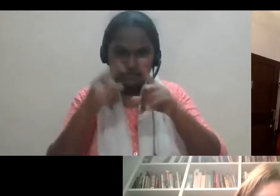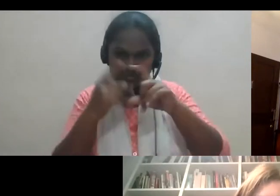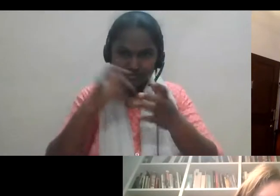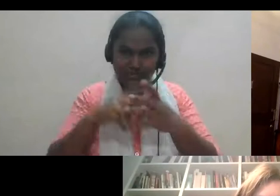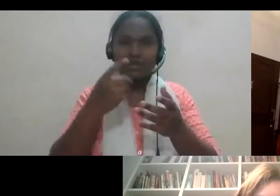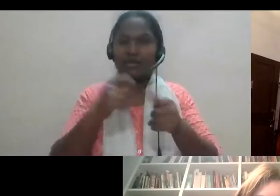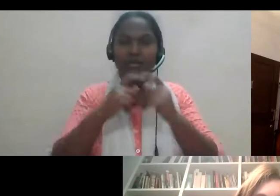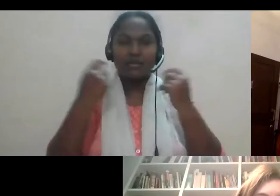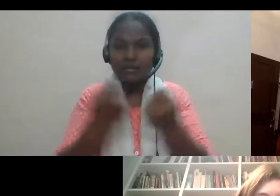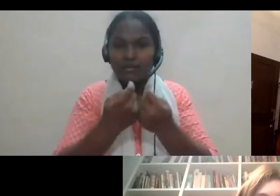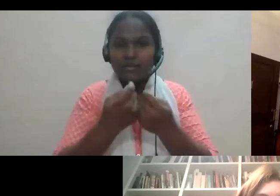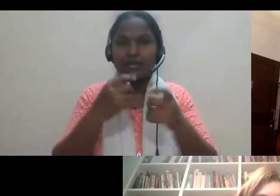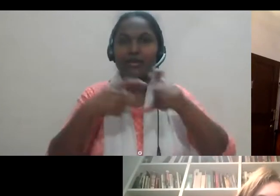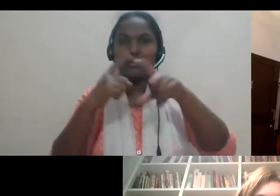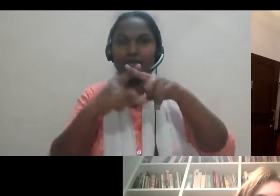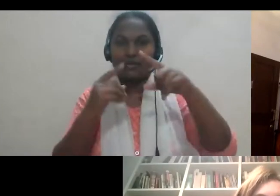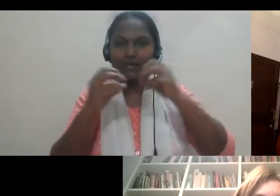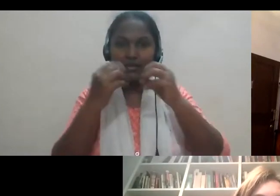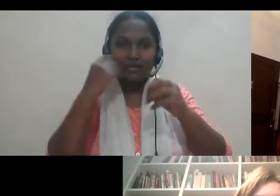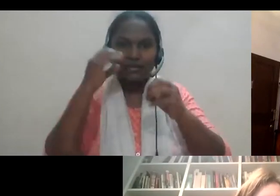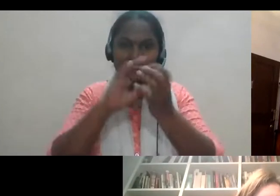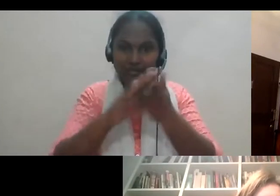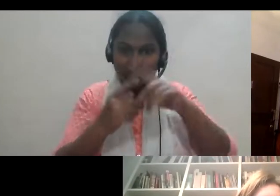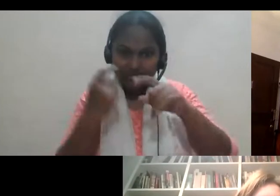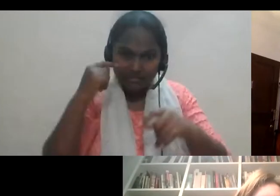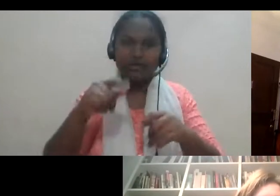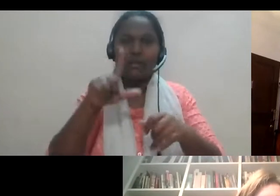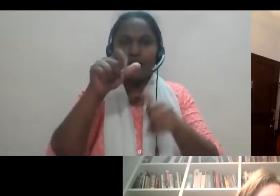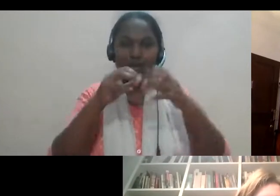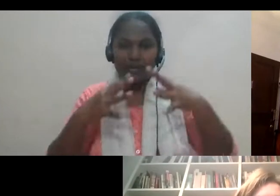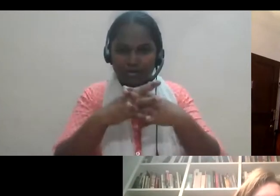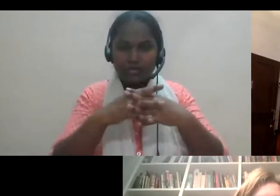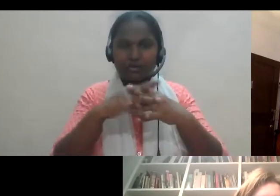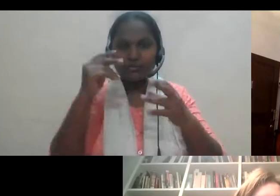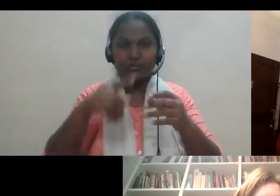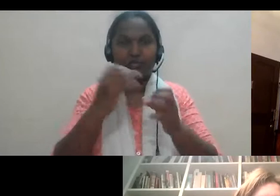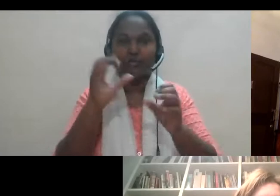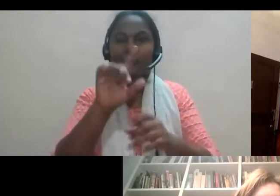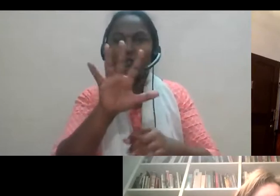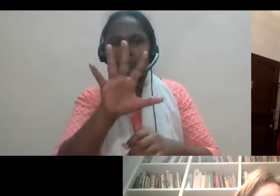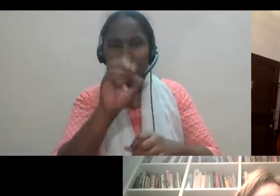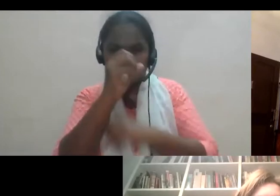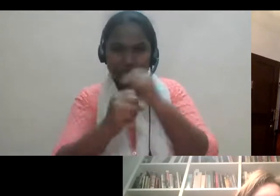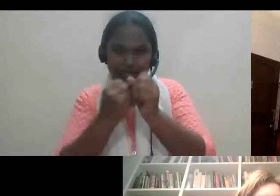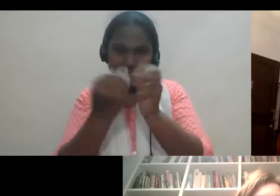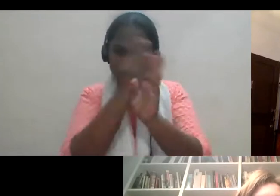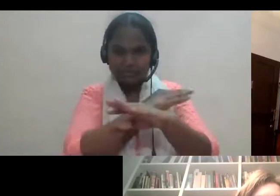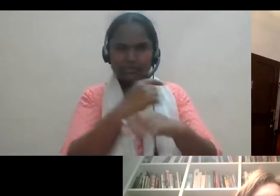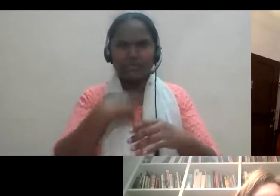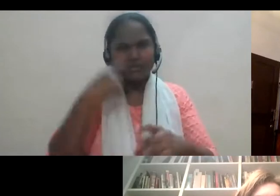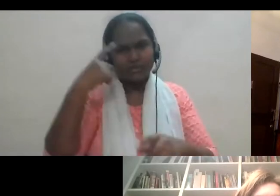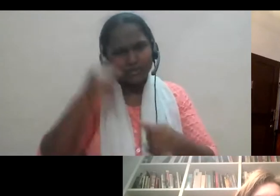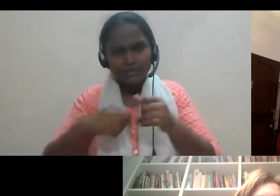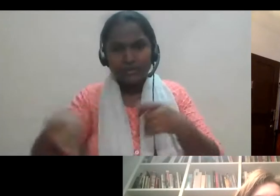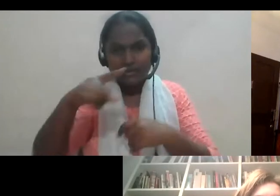Argentina's iconic exhibitions, La Menasunda, which was presented almost 50 years ago. And I remember the